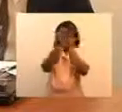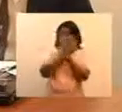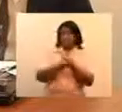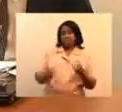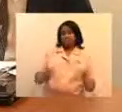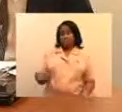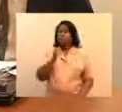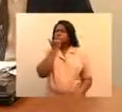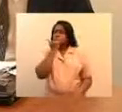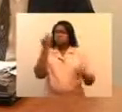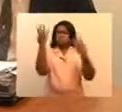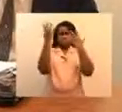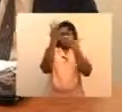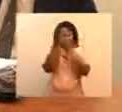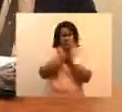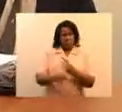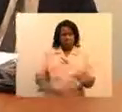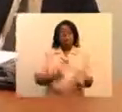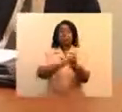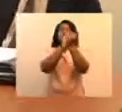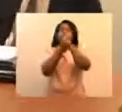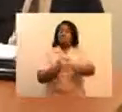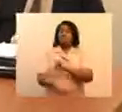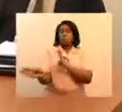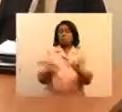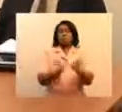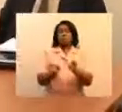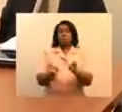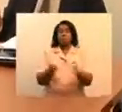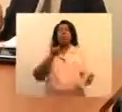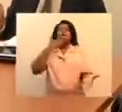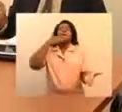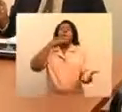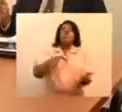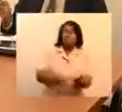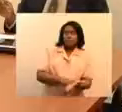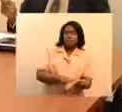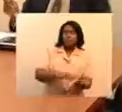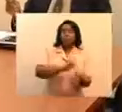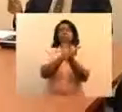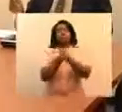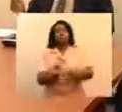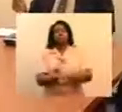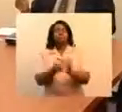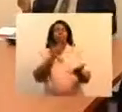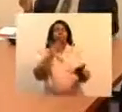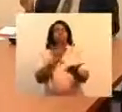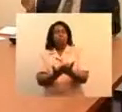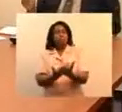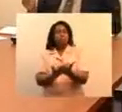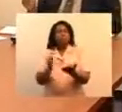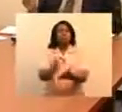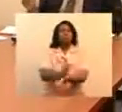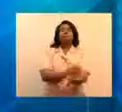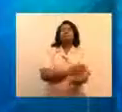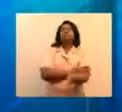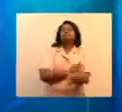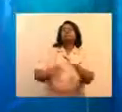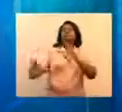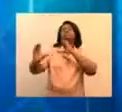change unproductive or negative behavior, or even to limit disruptive communications between the